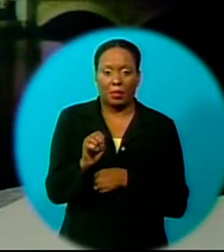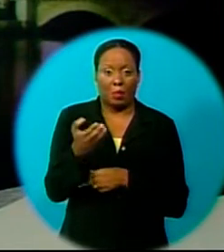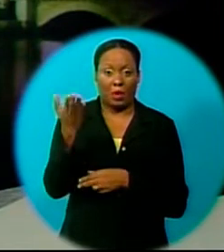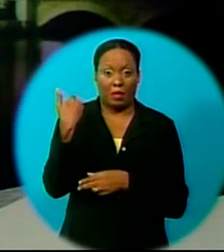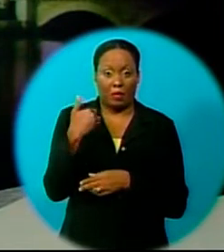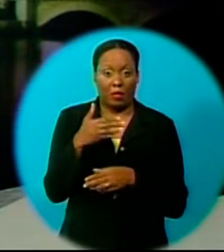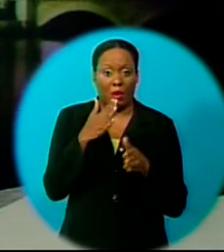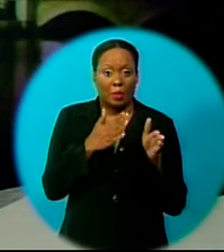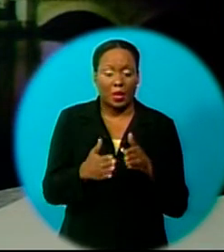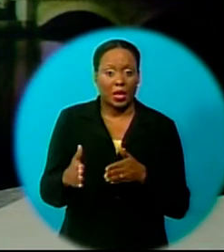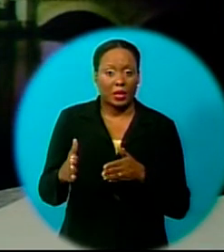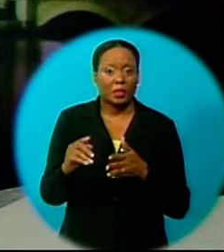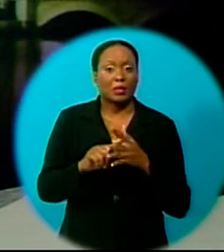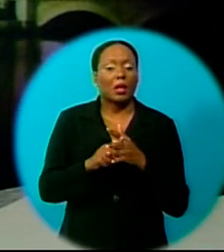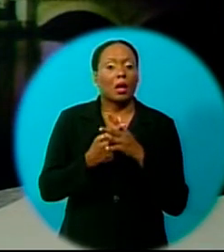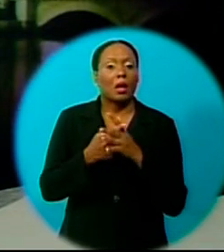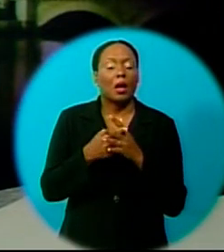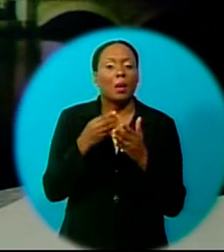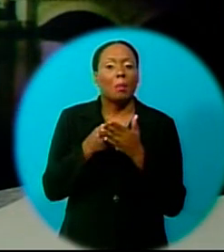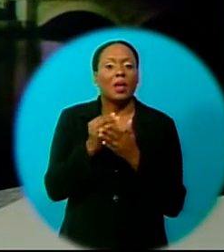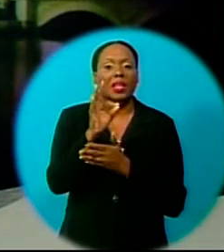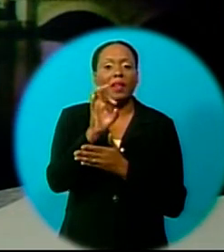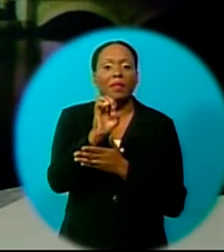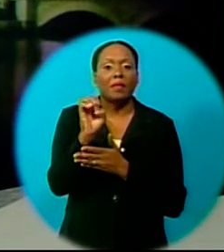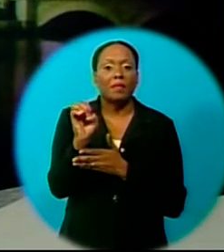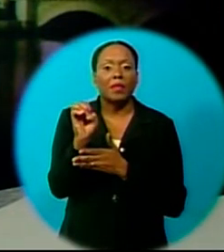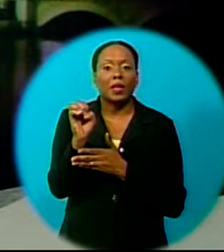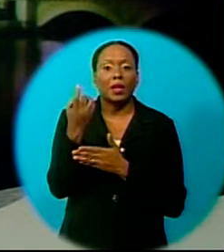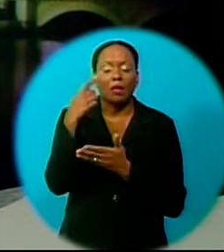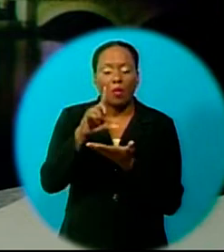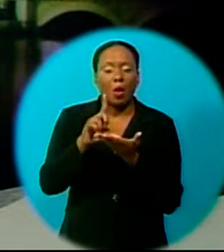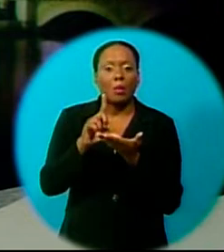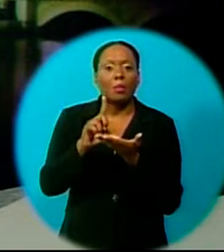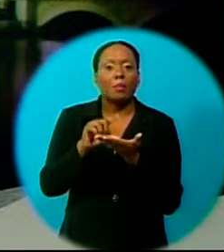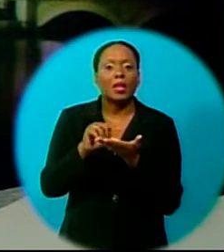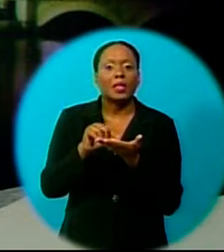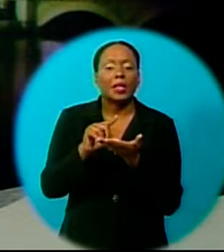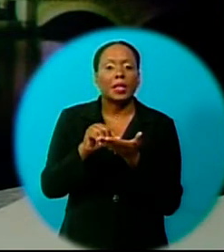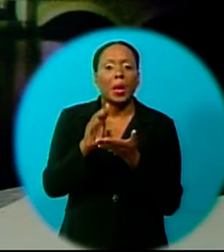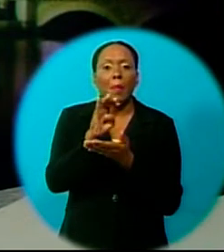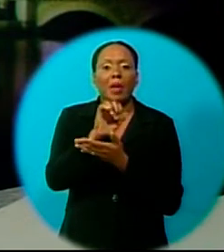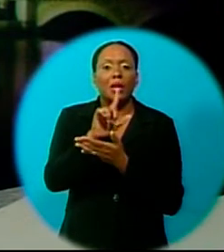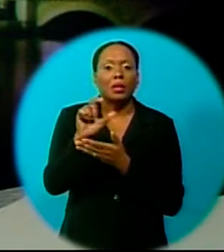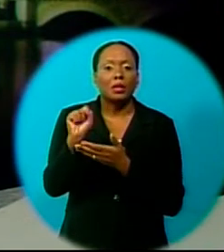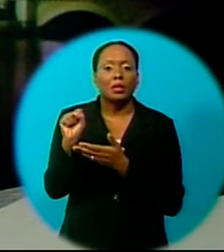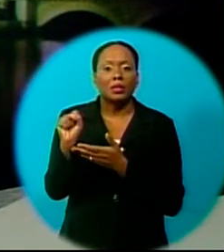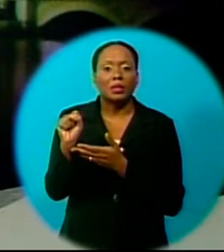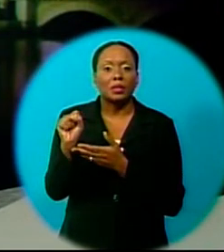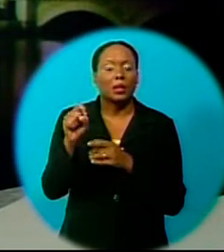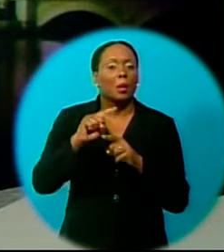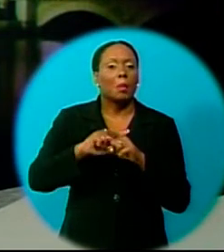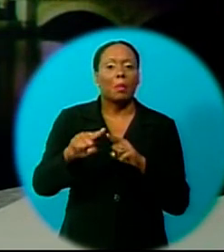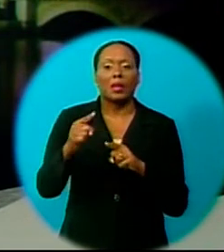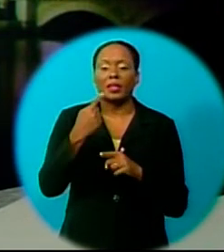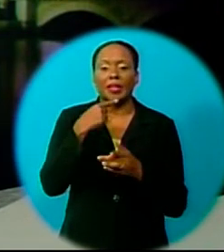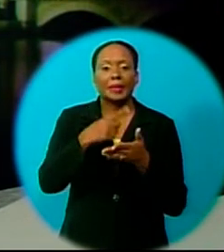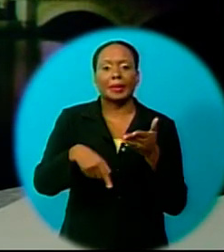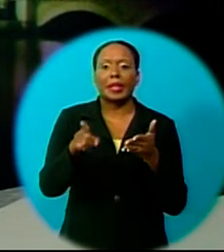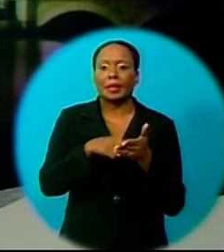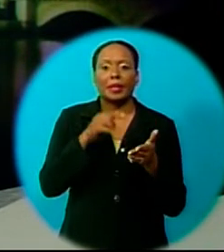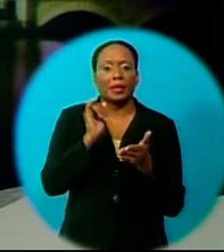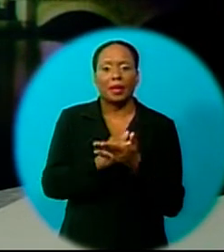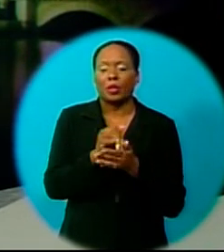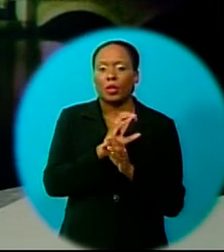its plans to introduce a fee for printed bills for landline and postpaid mobile customers. Ryan Broom has more on the